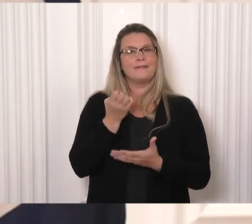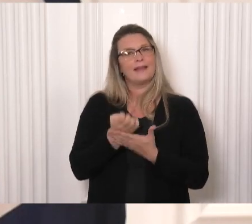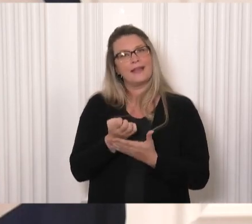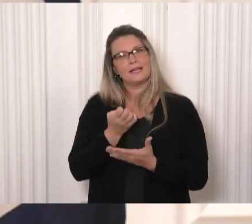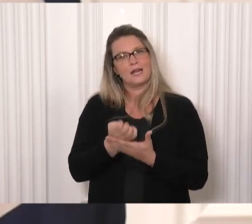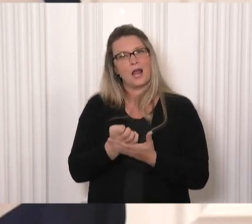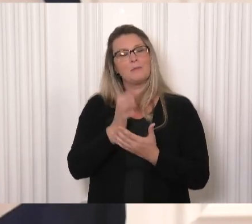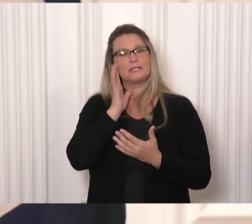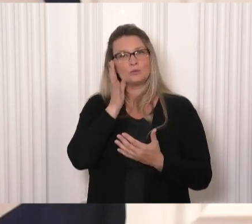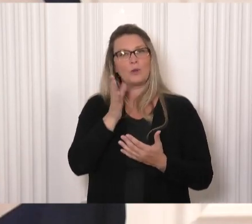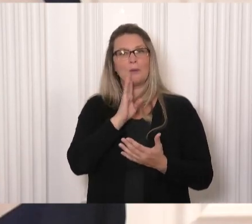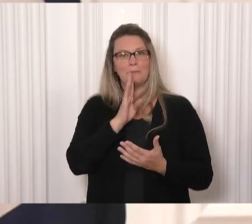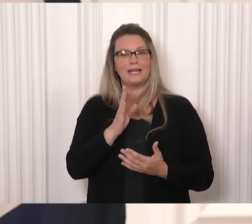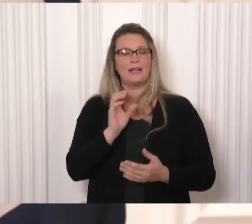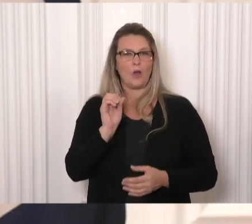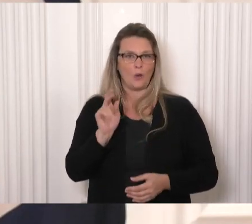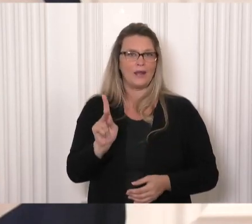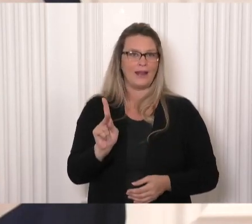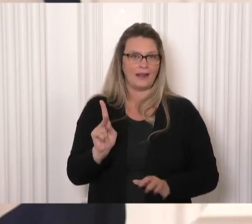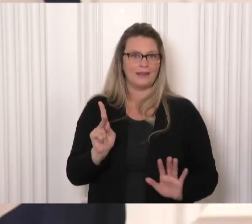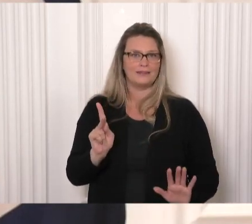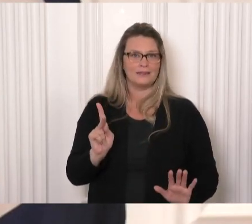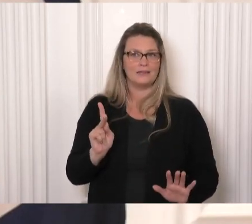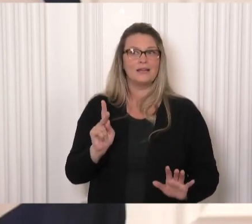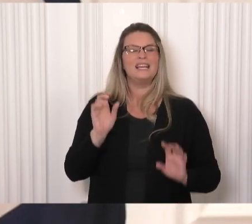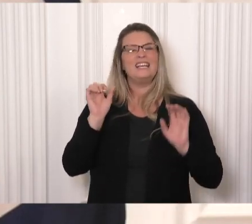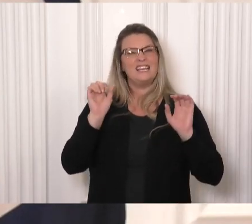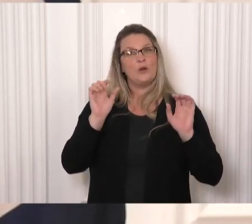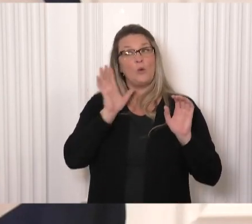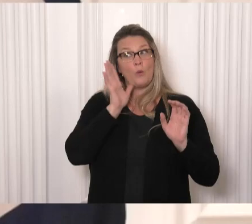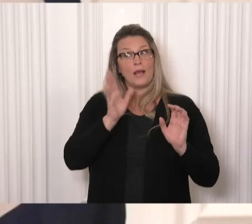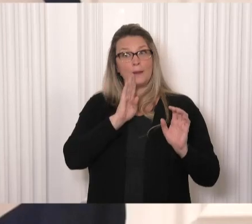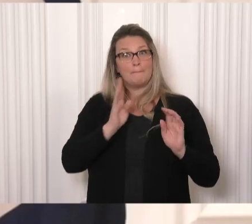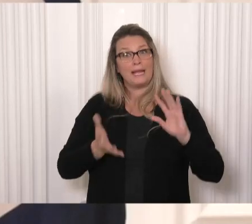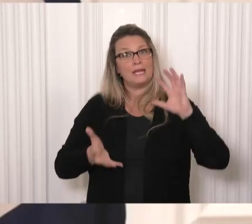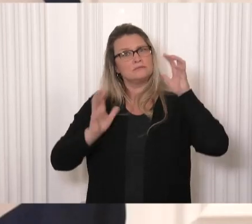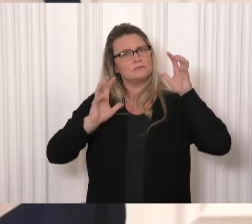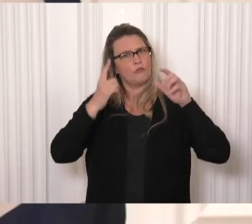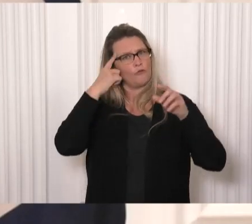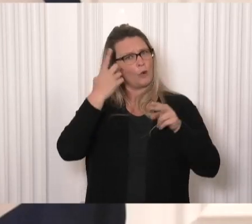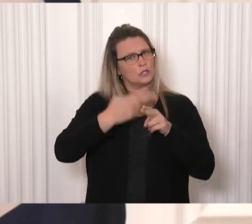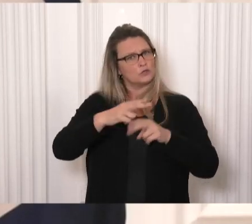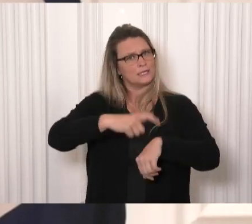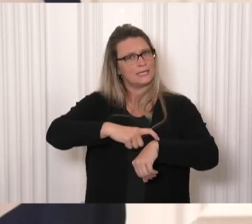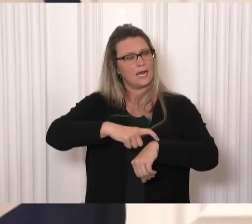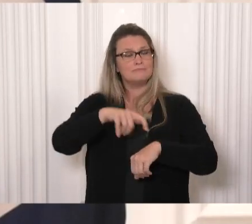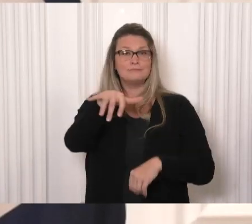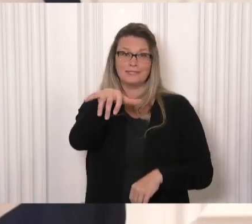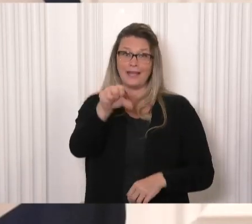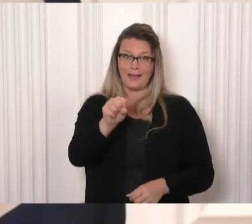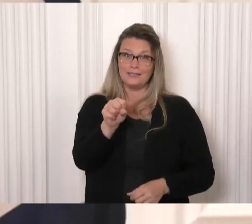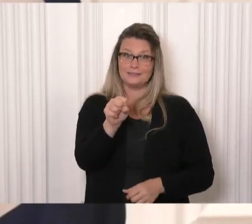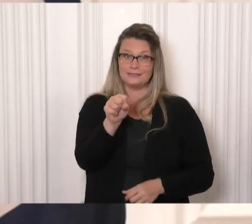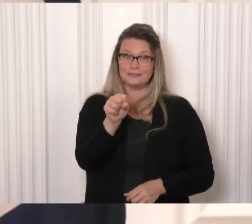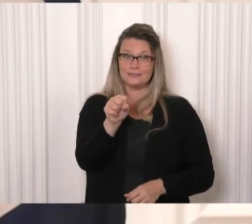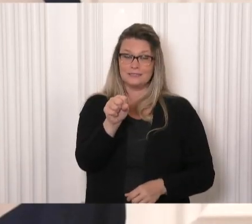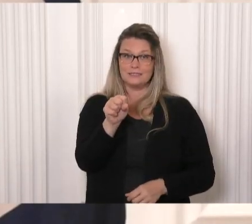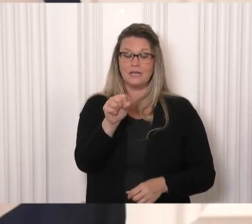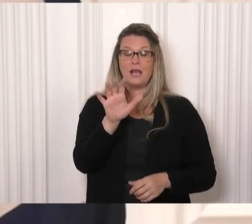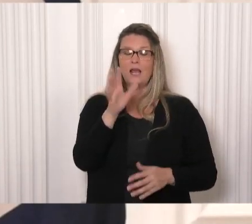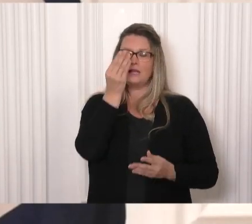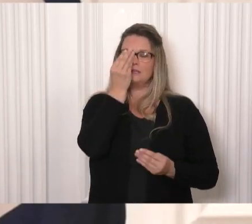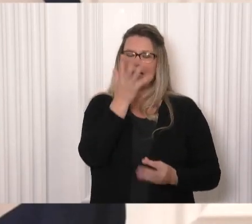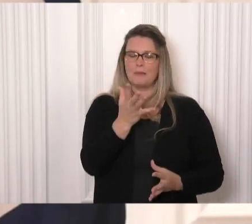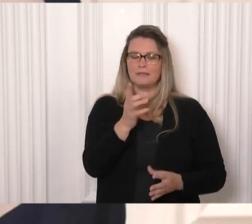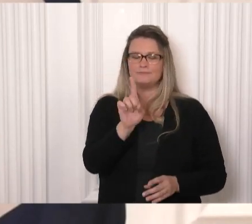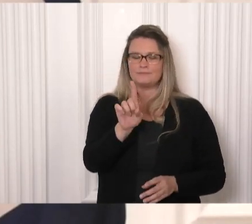will be okay. Now, out of kilter for a period of time, no question whatsoever. Let me even compound that situation.